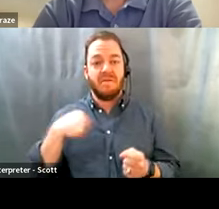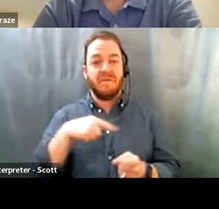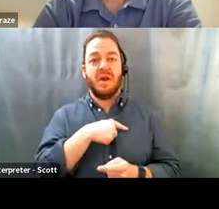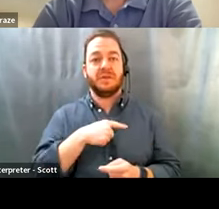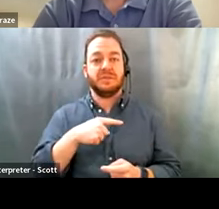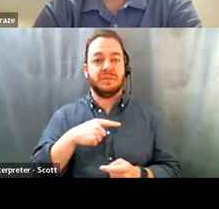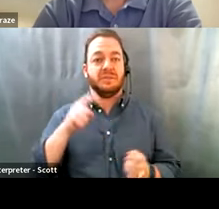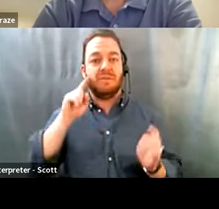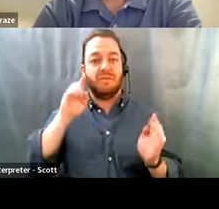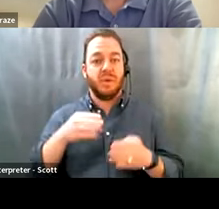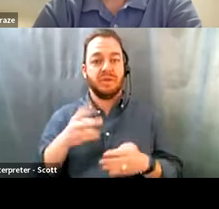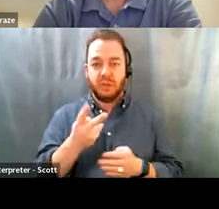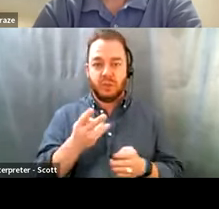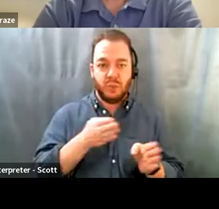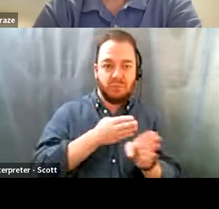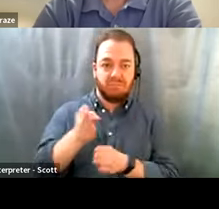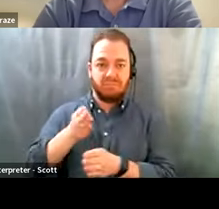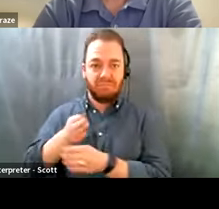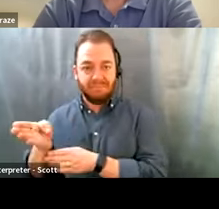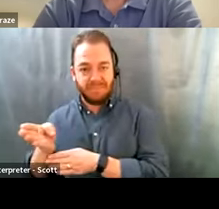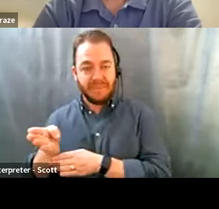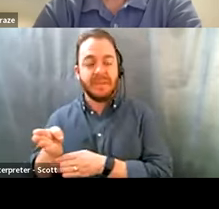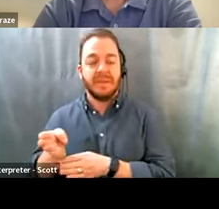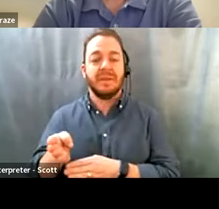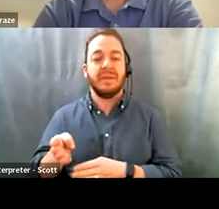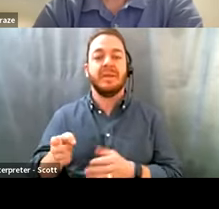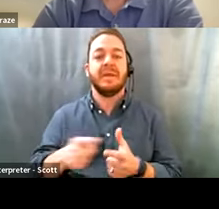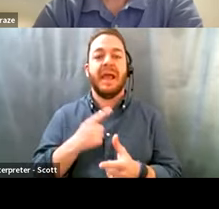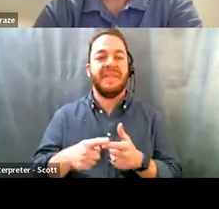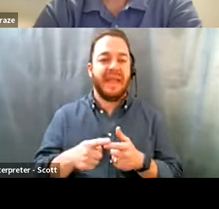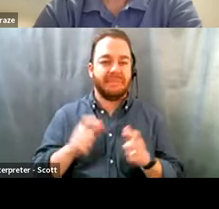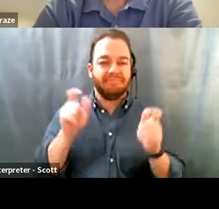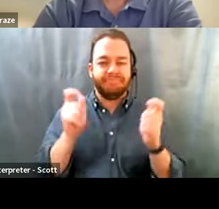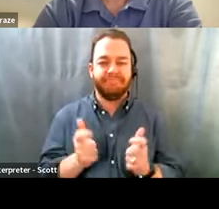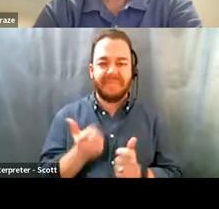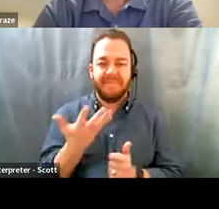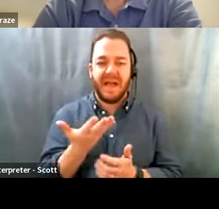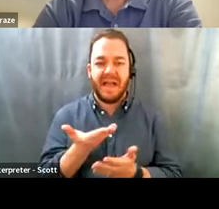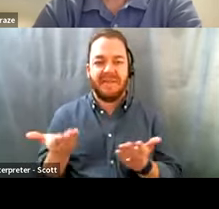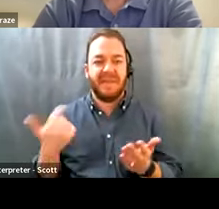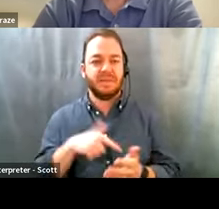pillars. And within those two pillars, get down to about five things that we said we could do.